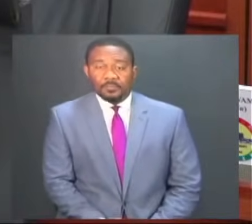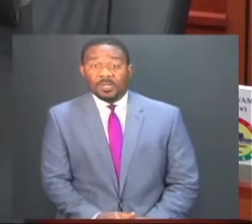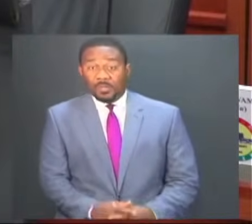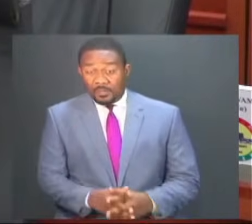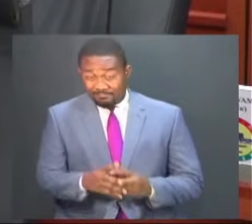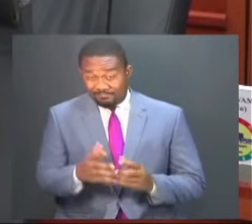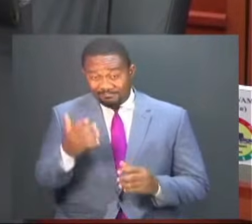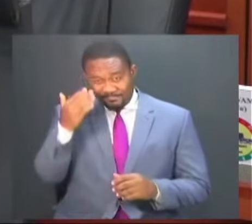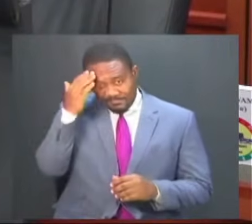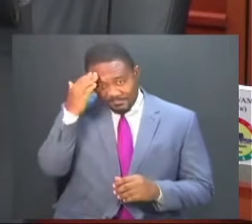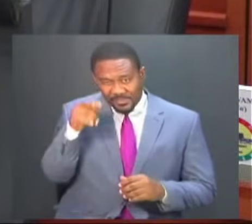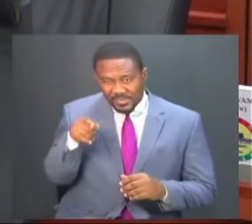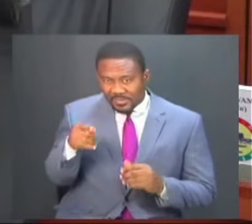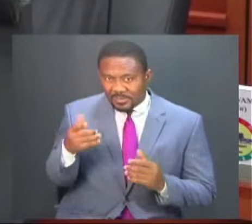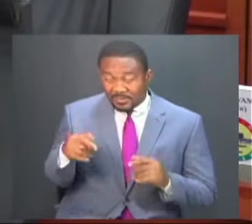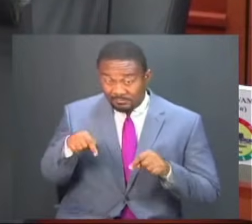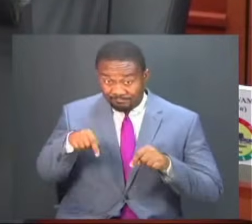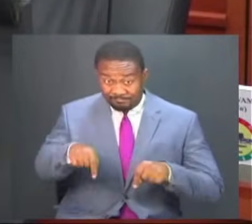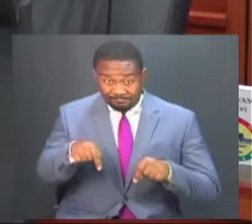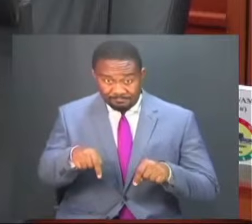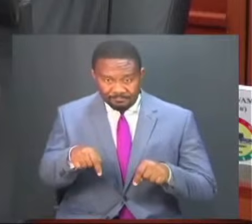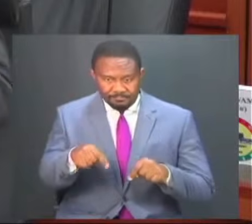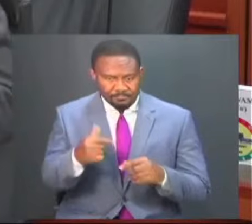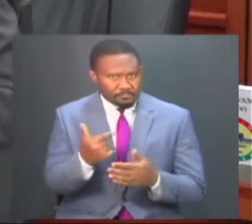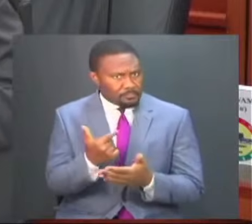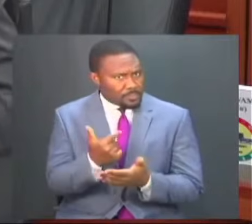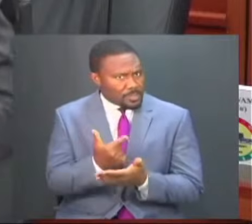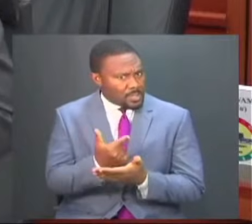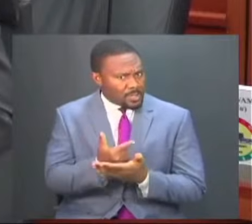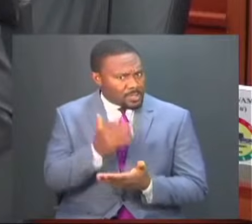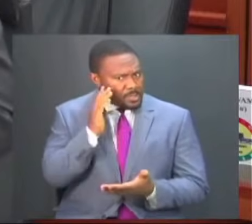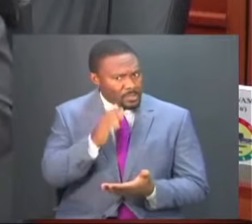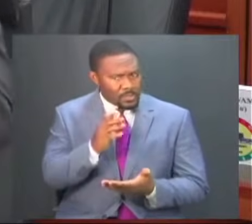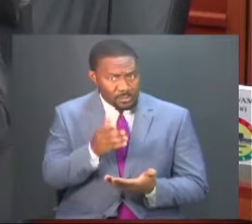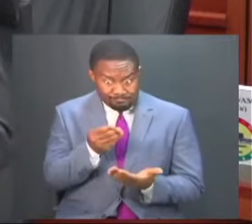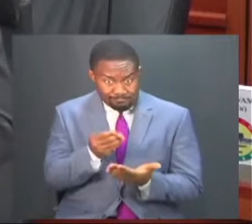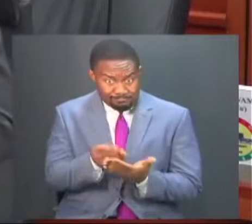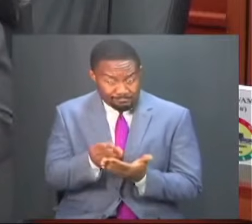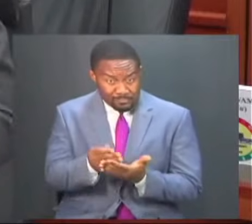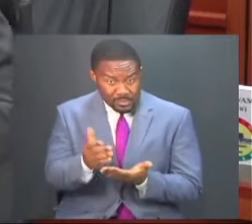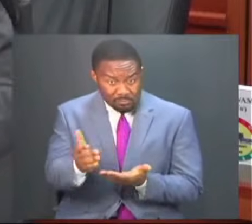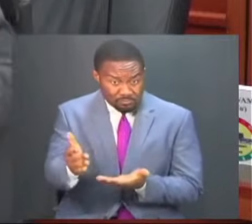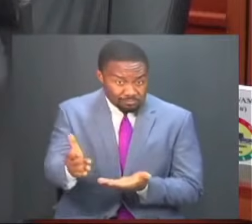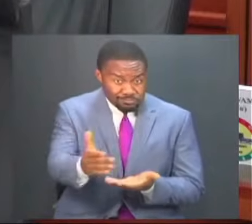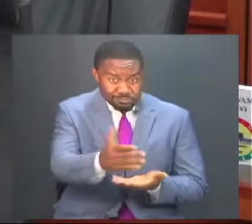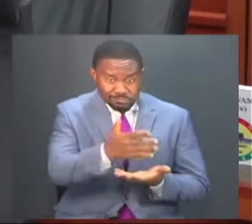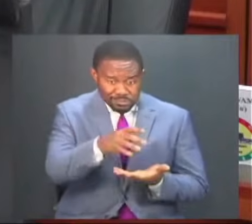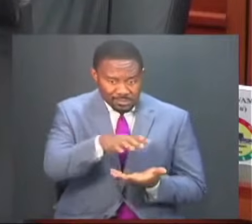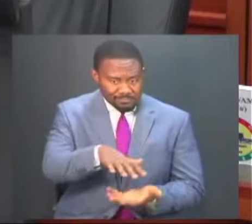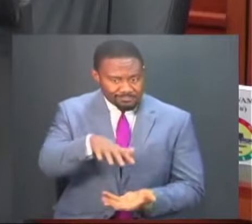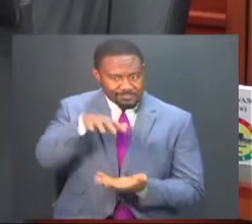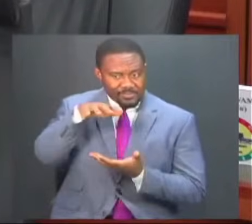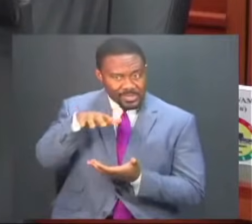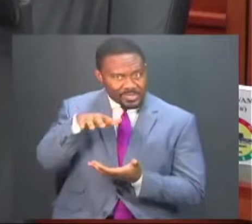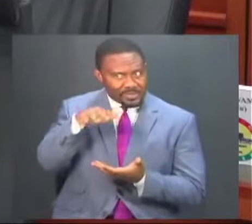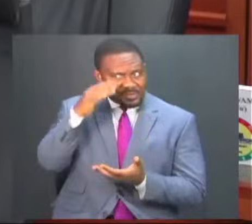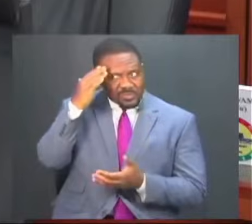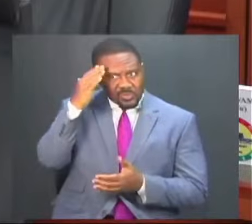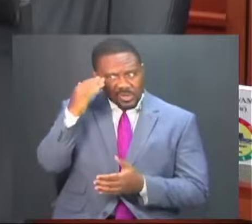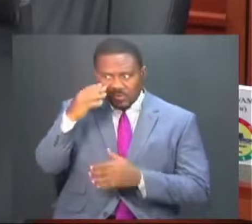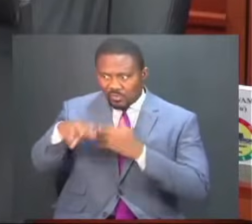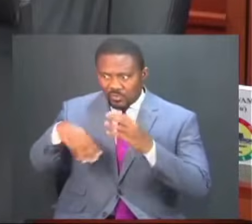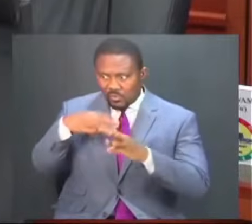prices of the item. Today, Ghana would have been reaping so much from the gold, given the increase in